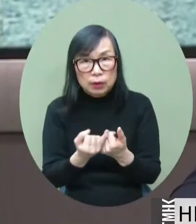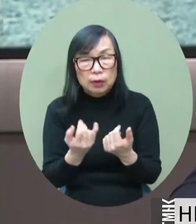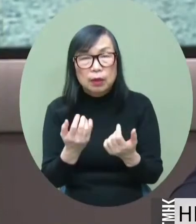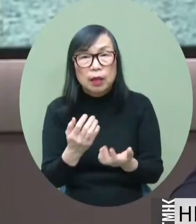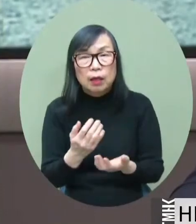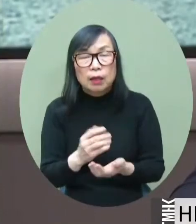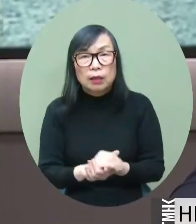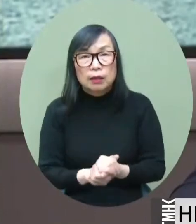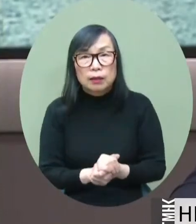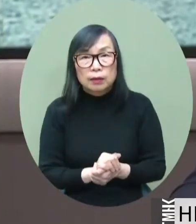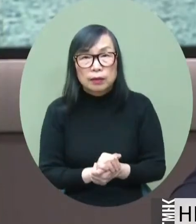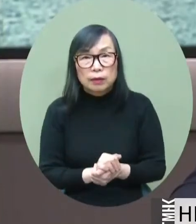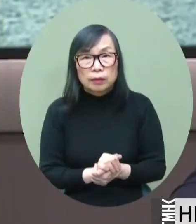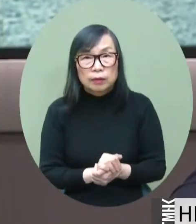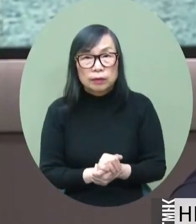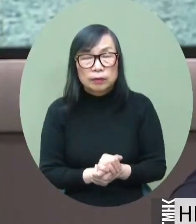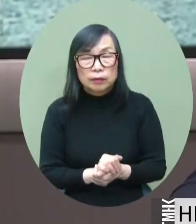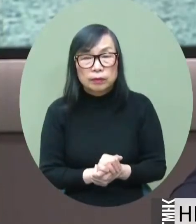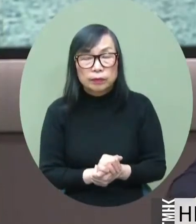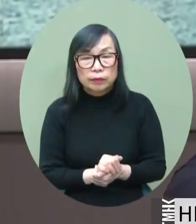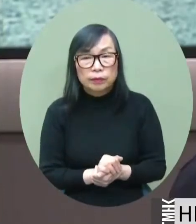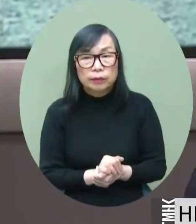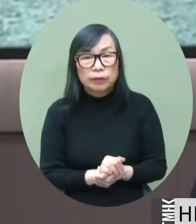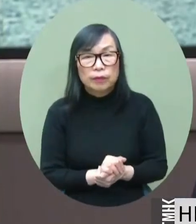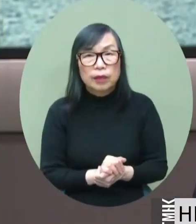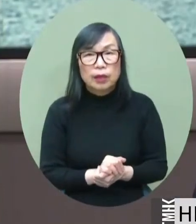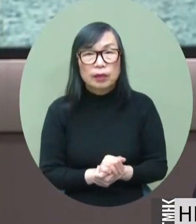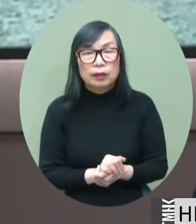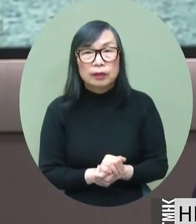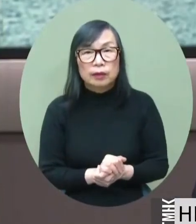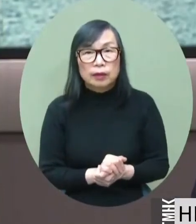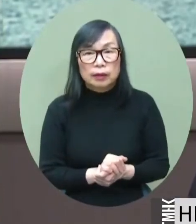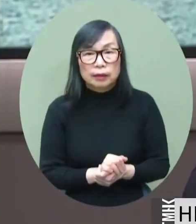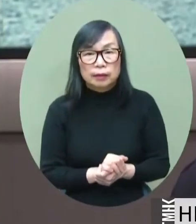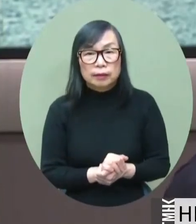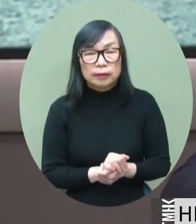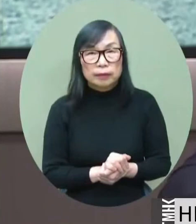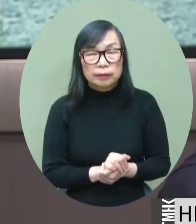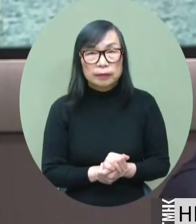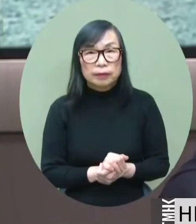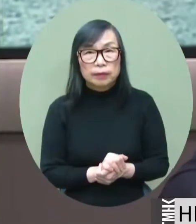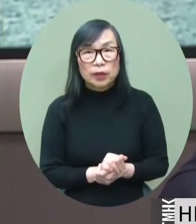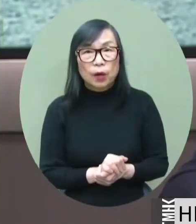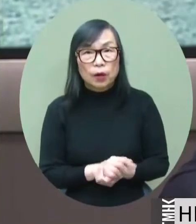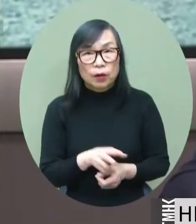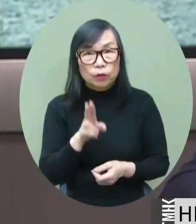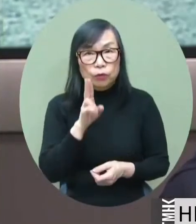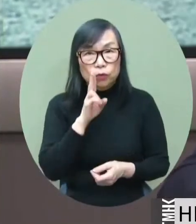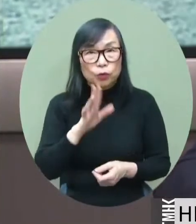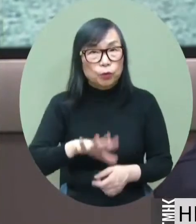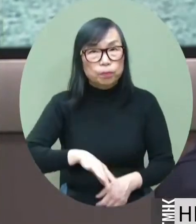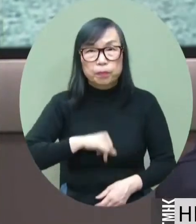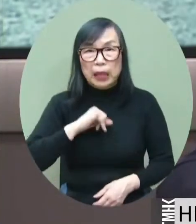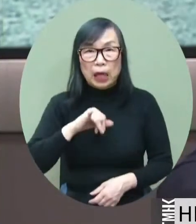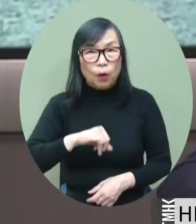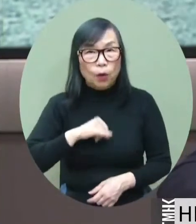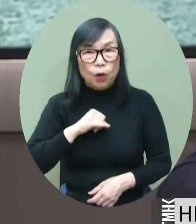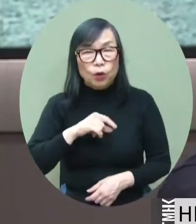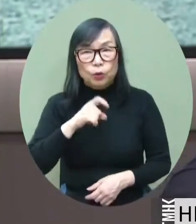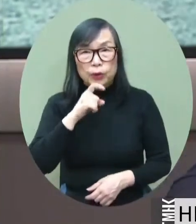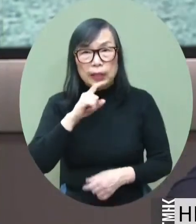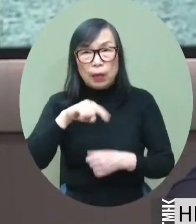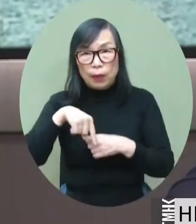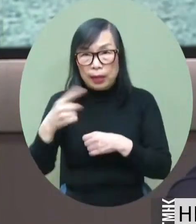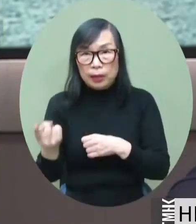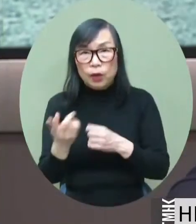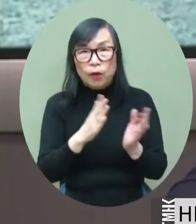number, I think the government will make other arrangements in order to allow these